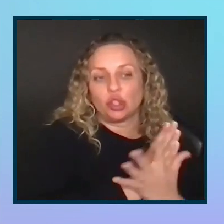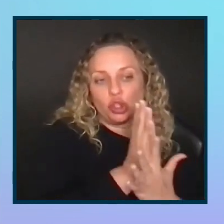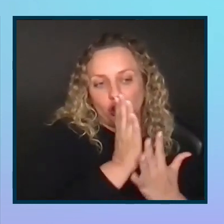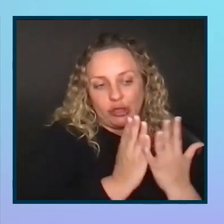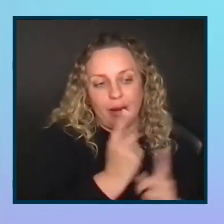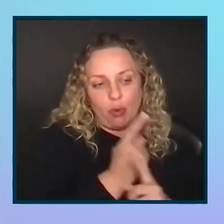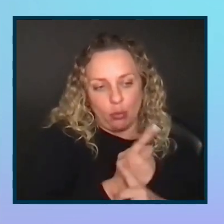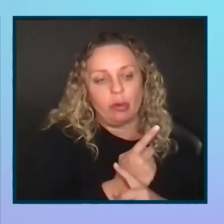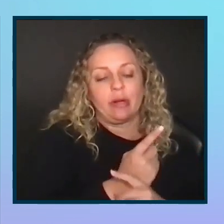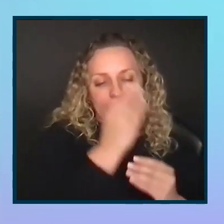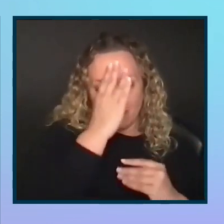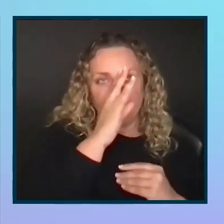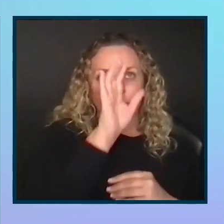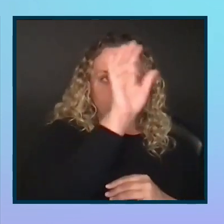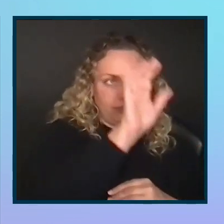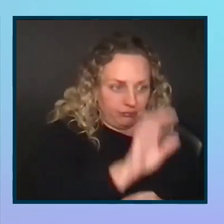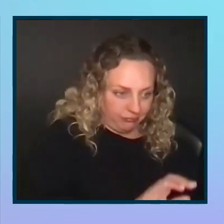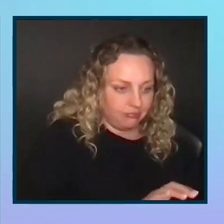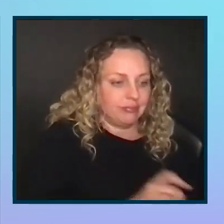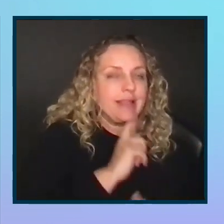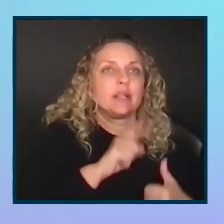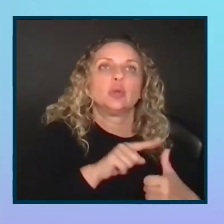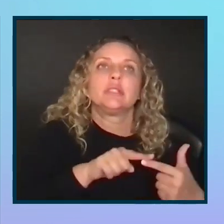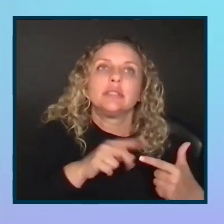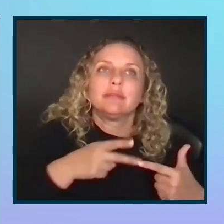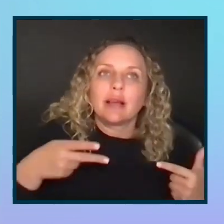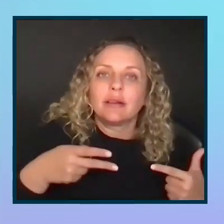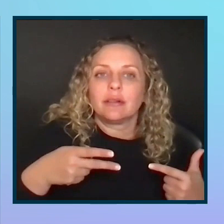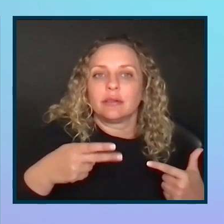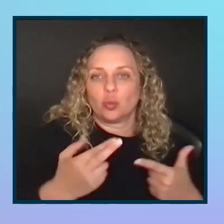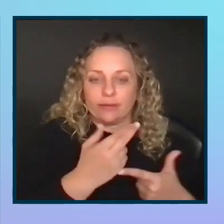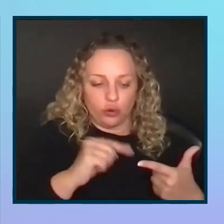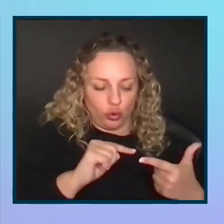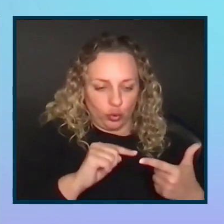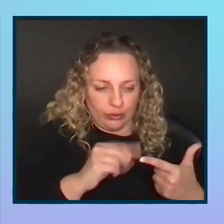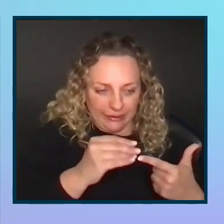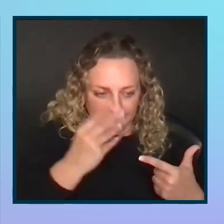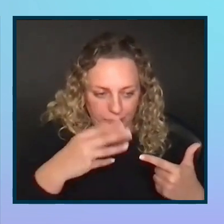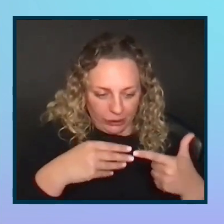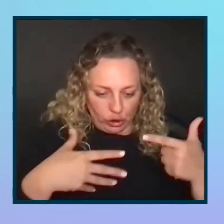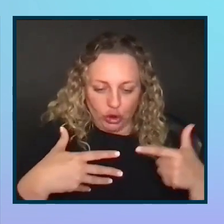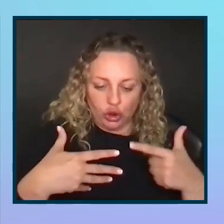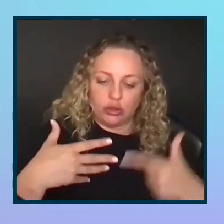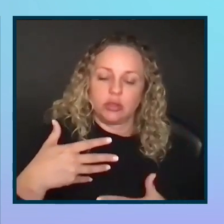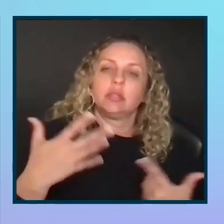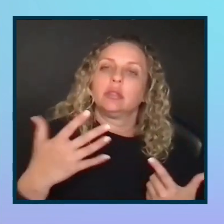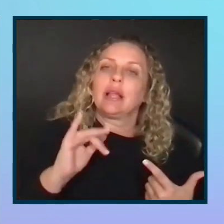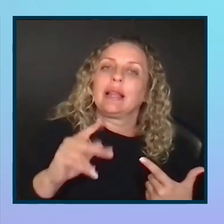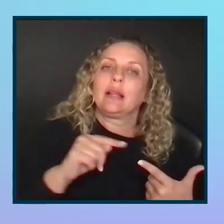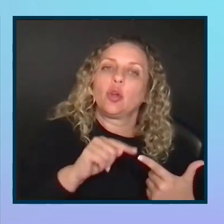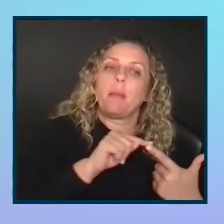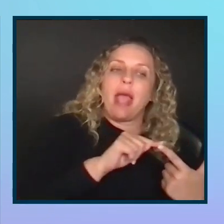information architecture to let users know like this was step 2. So if you're reviewing step 2 content, giving a quick link back to go to